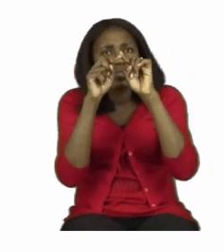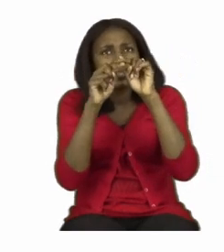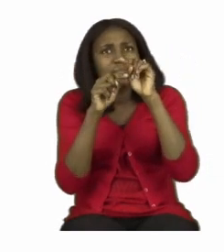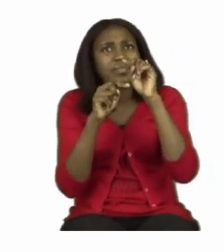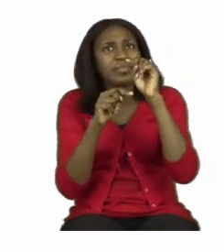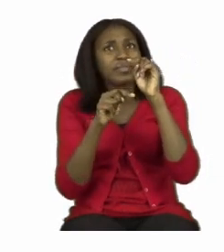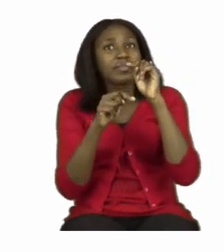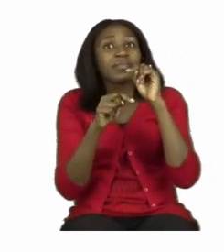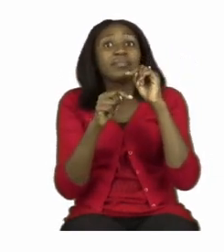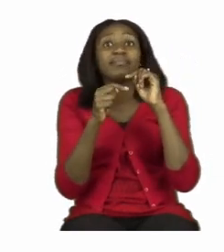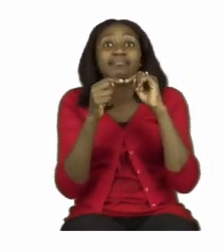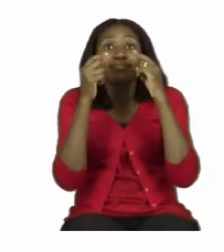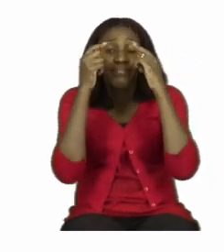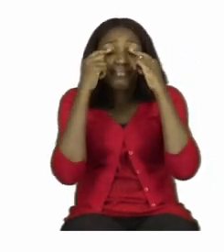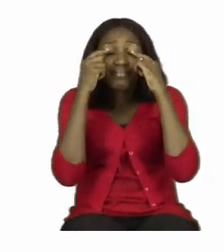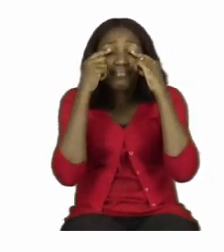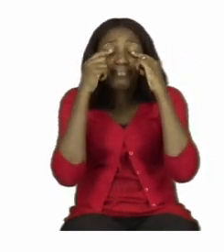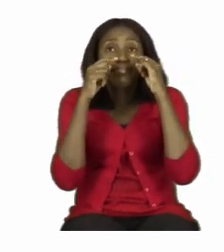eyes are